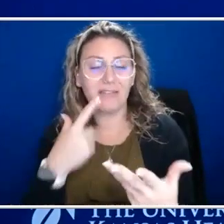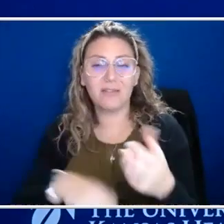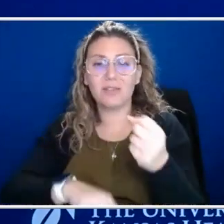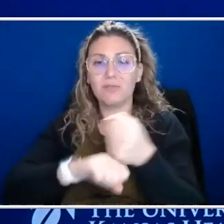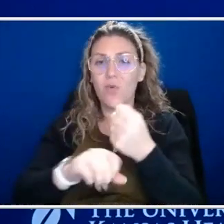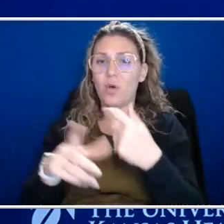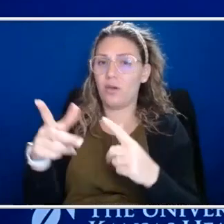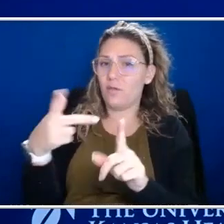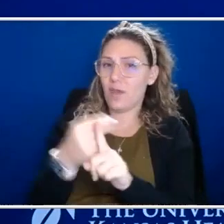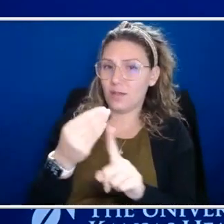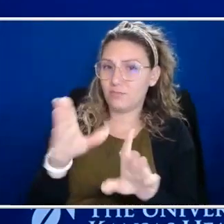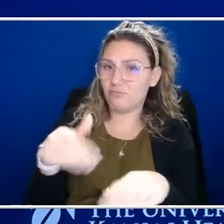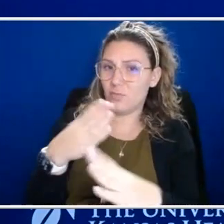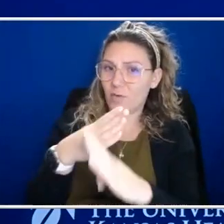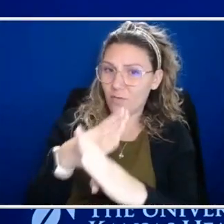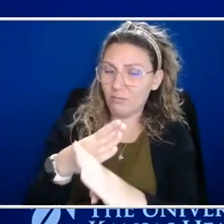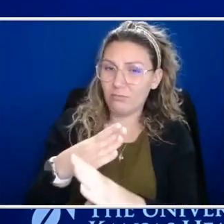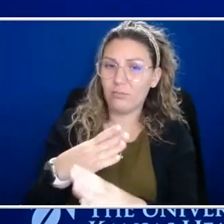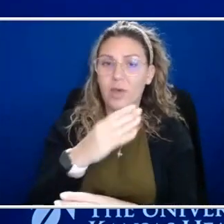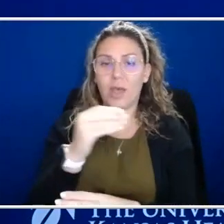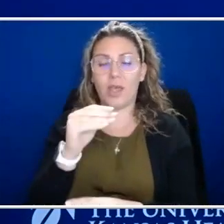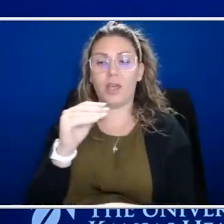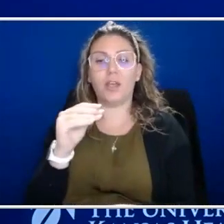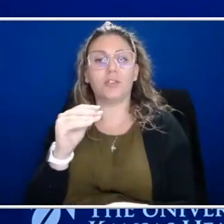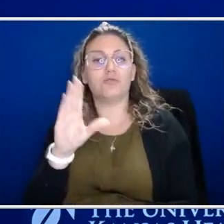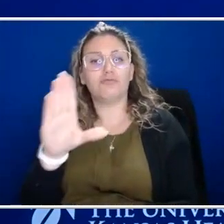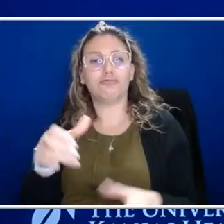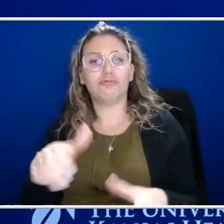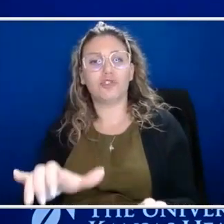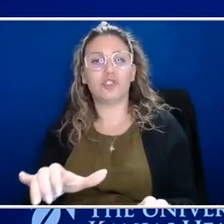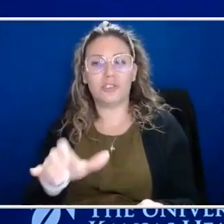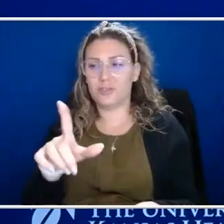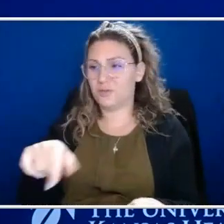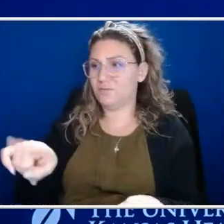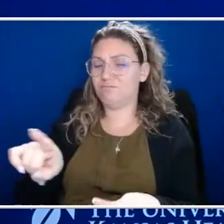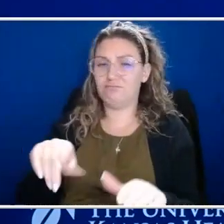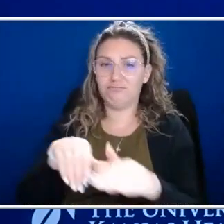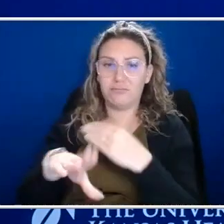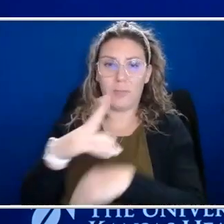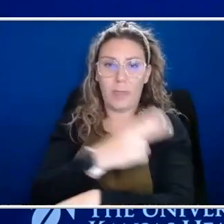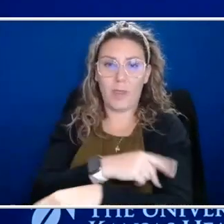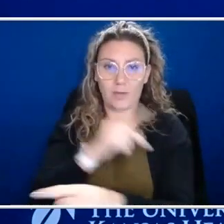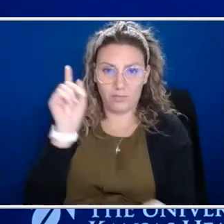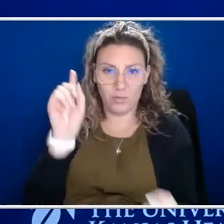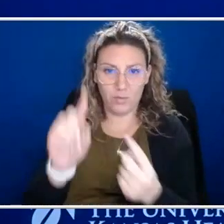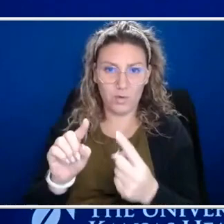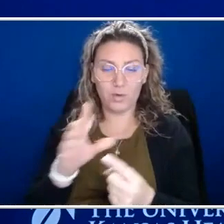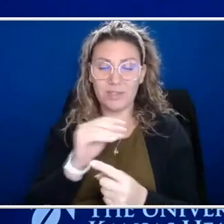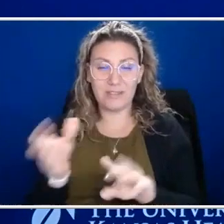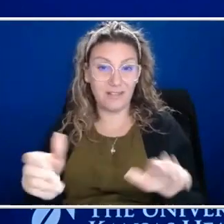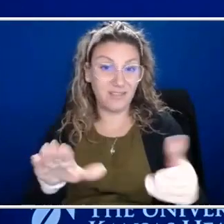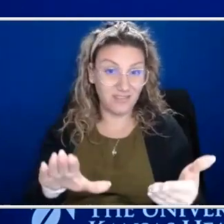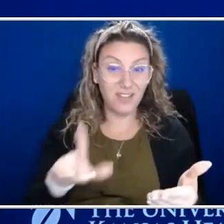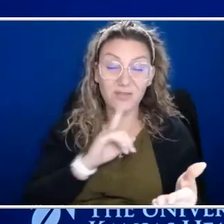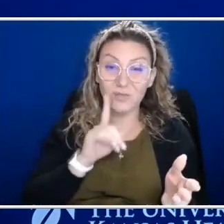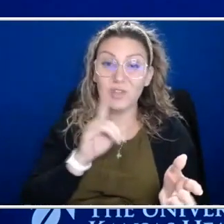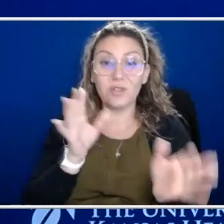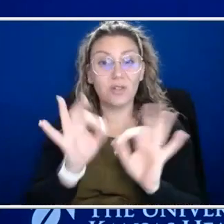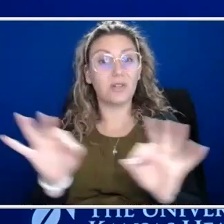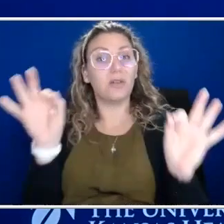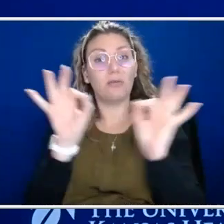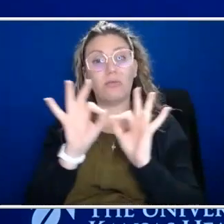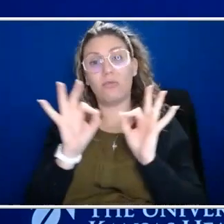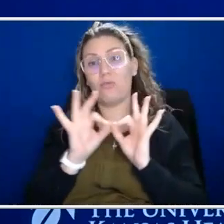protection, help reduce your chance of hospitalization as well as death, and so that's why it's extremely important, as that Kaiser